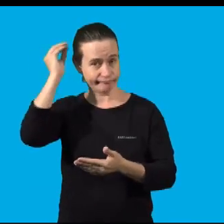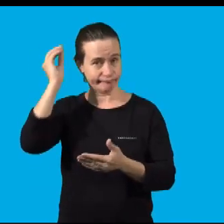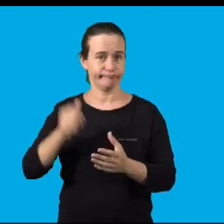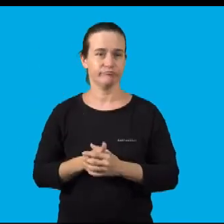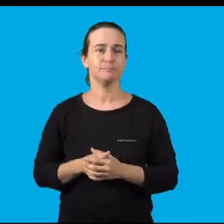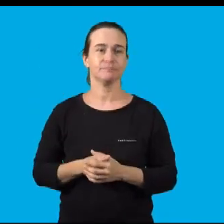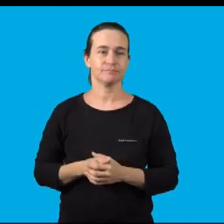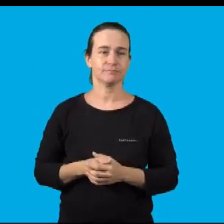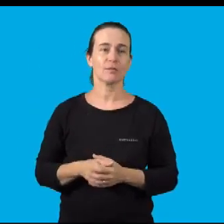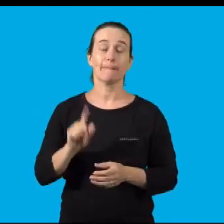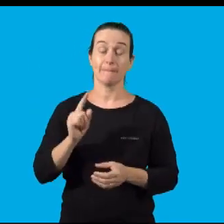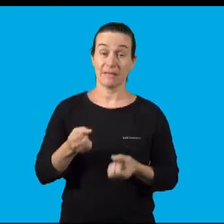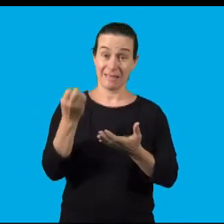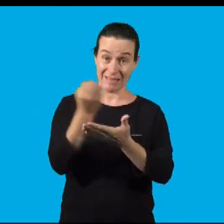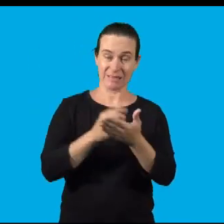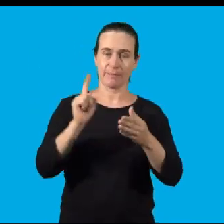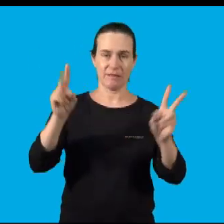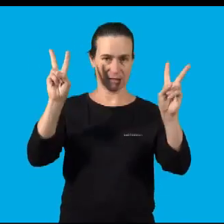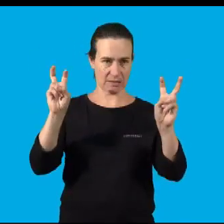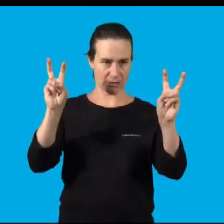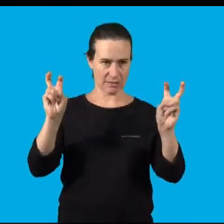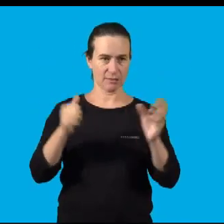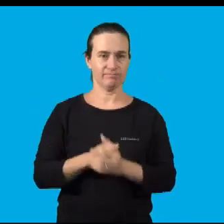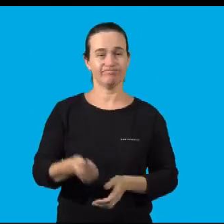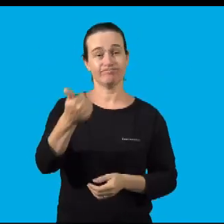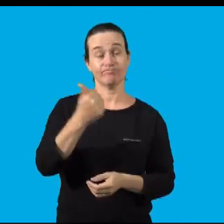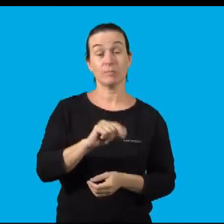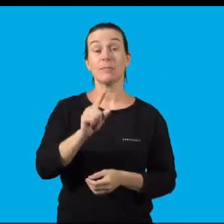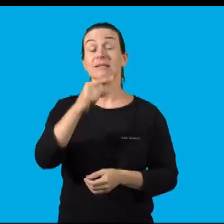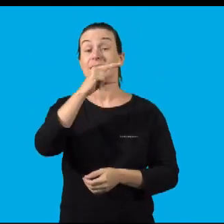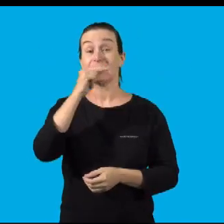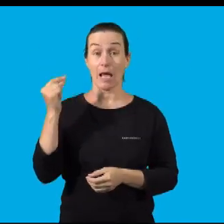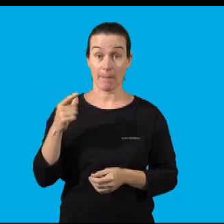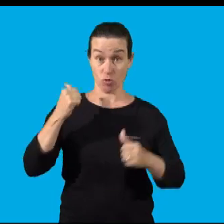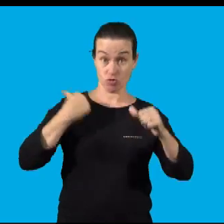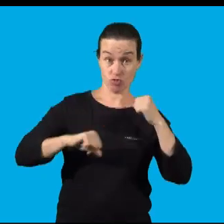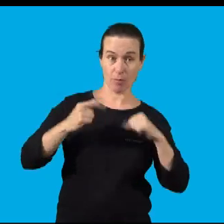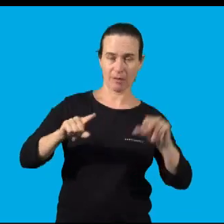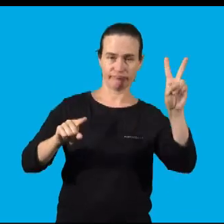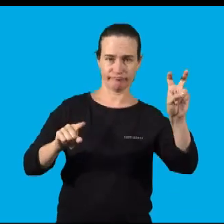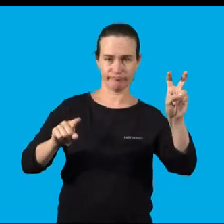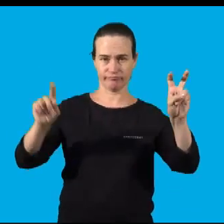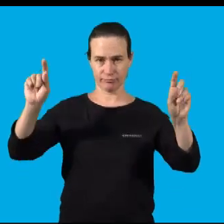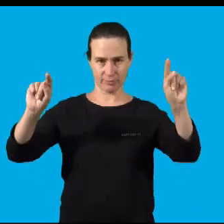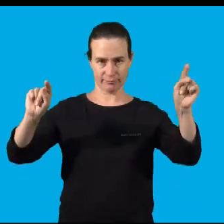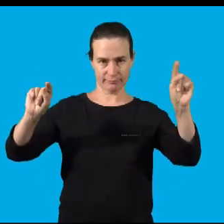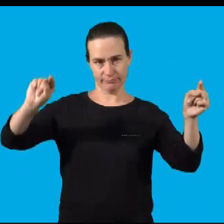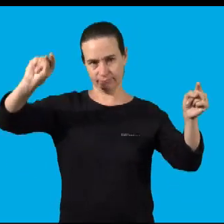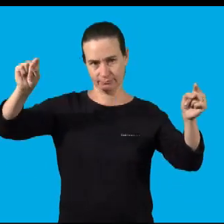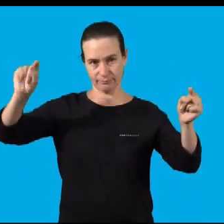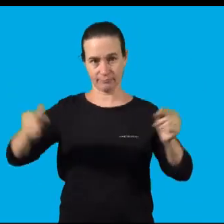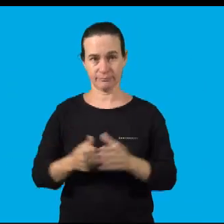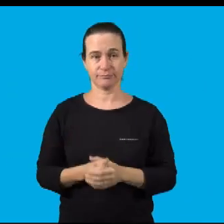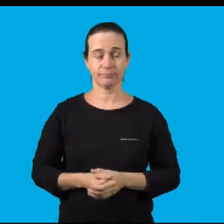essay. Give your essay a title. Put the name of the drama in inverted commas. Refer to